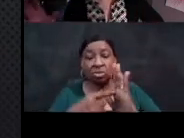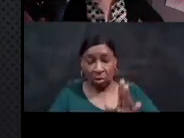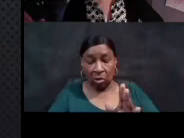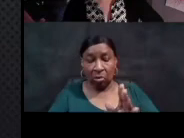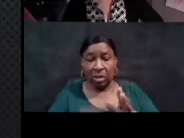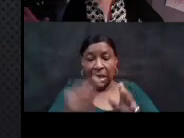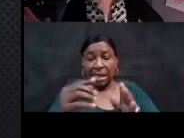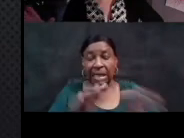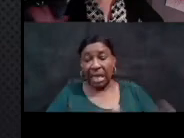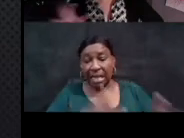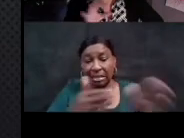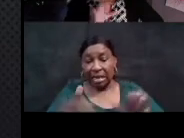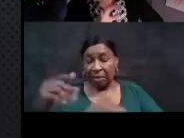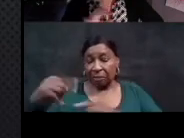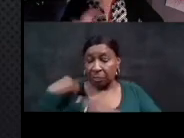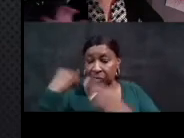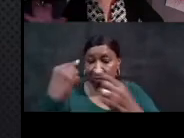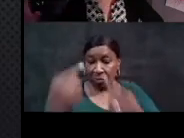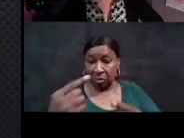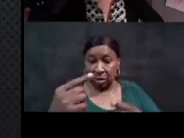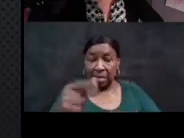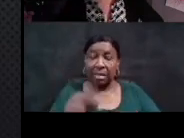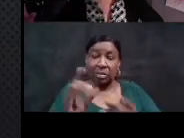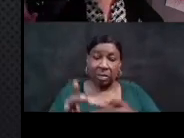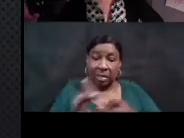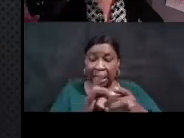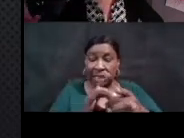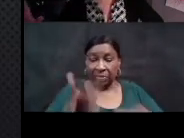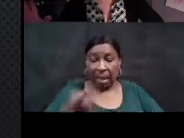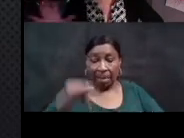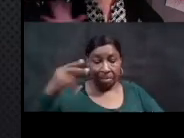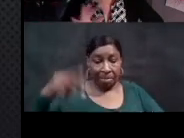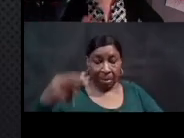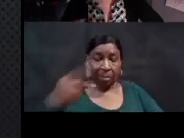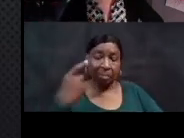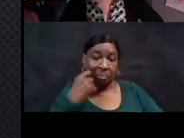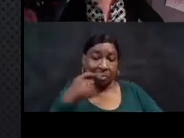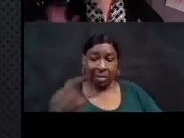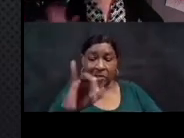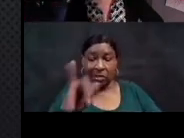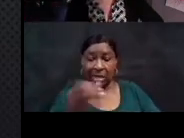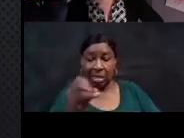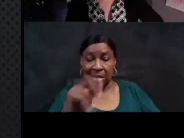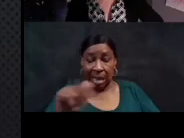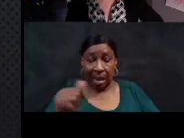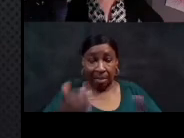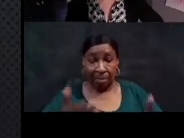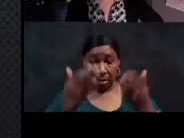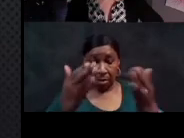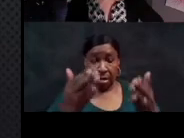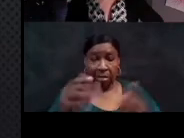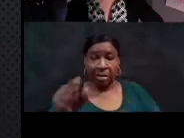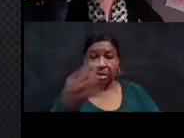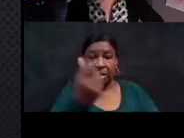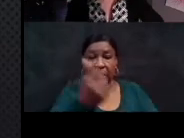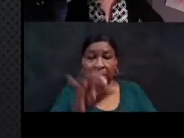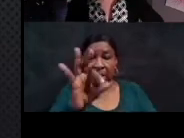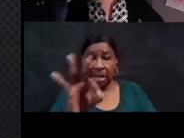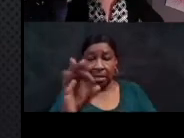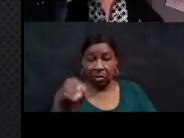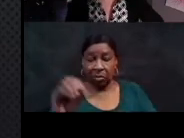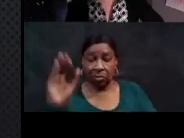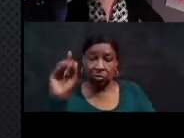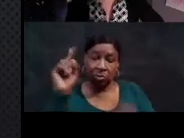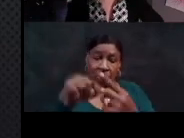that corresponds with that historical period that Jenna just brought us into across the 1990s and into the 2000s. And what we found